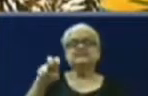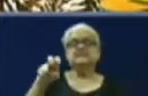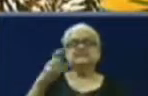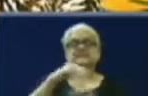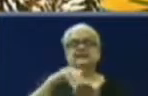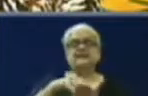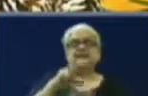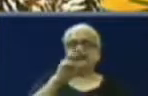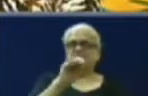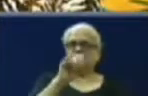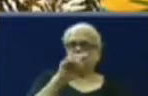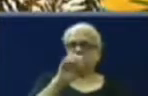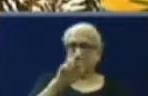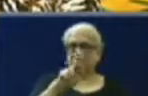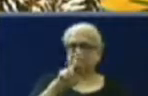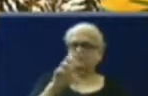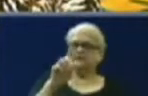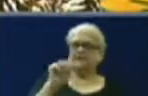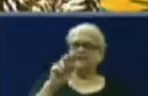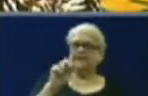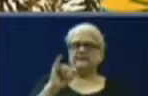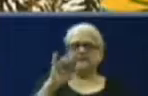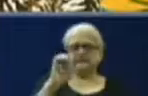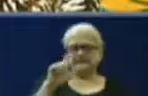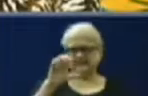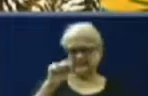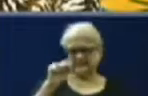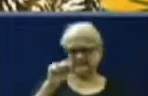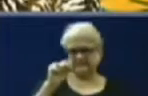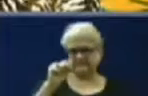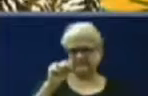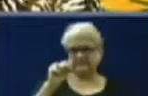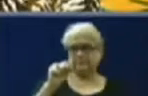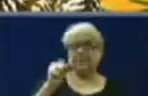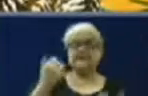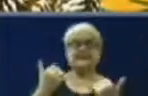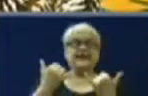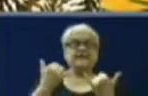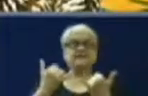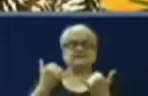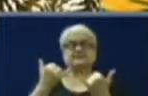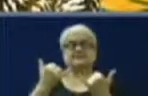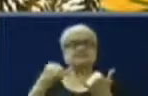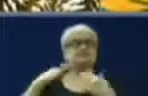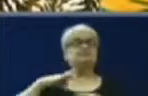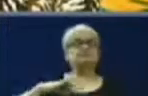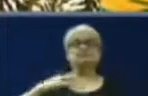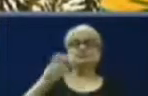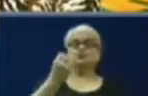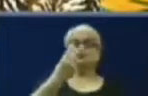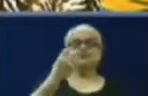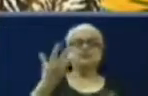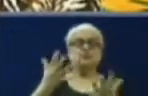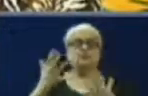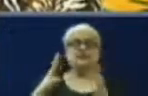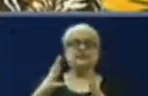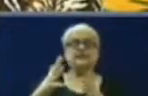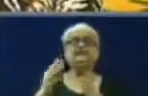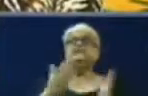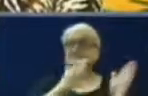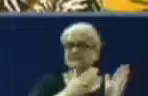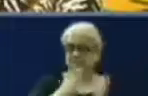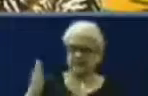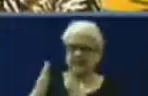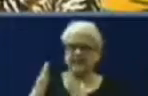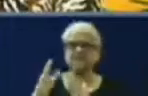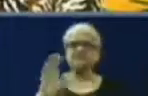Daniels. And I checked on her the other day, she's up to 12 credits. She has a plan, she has a computer that